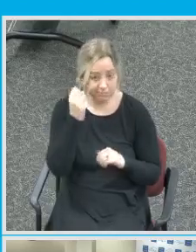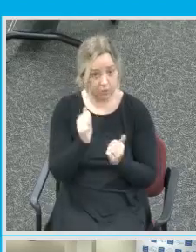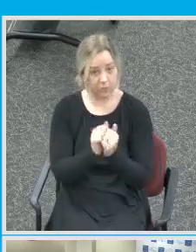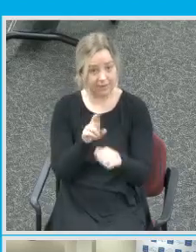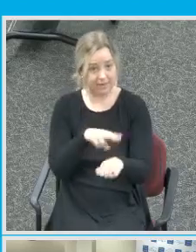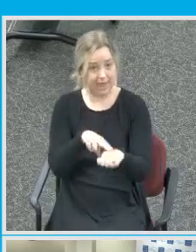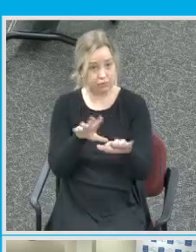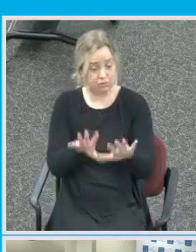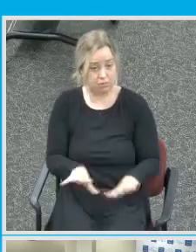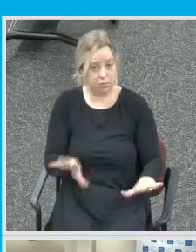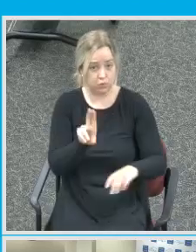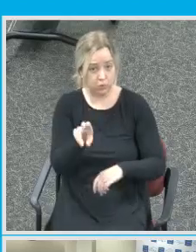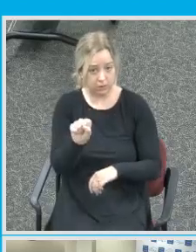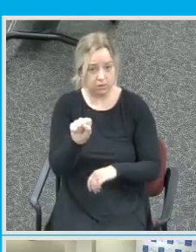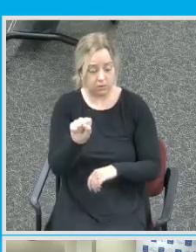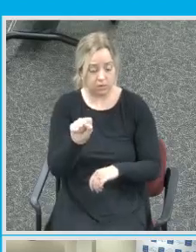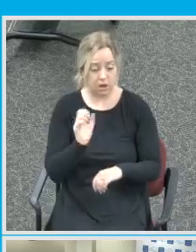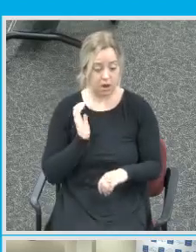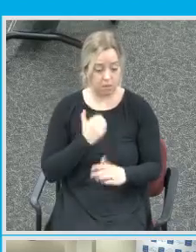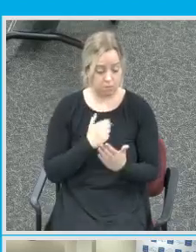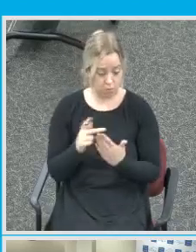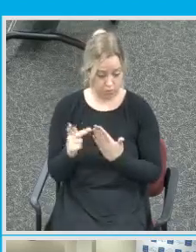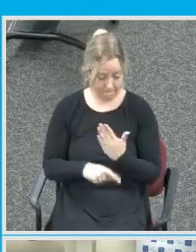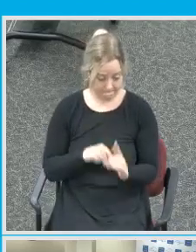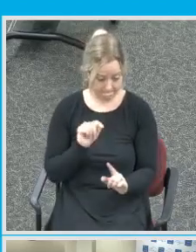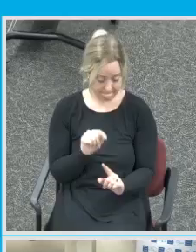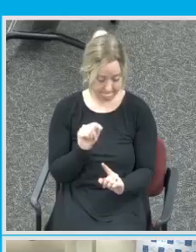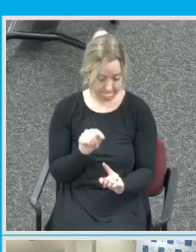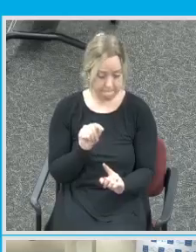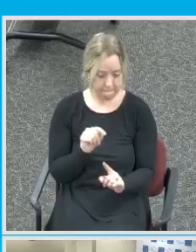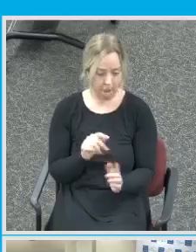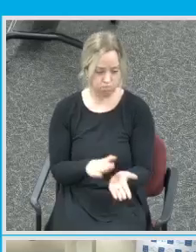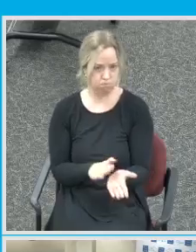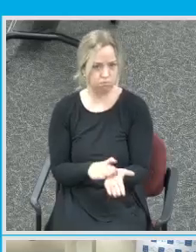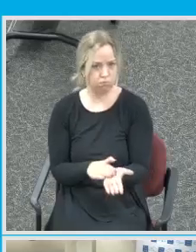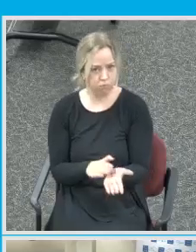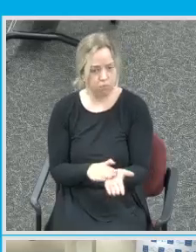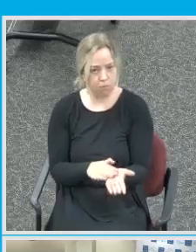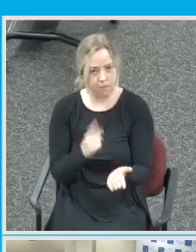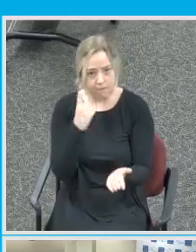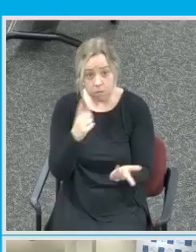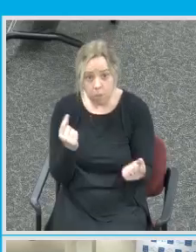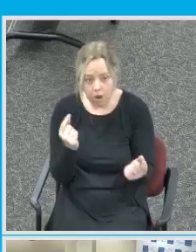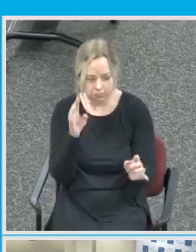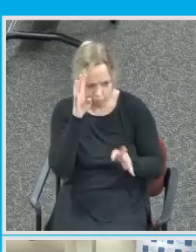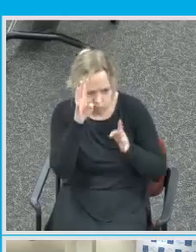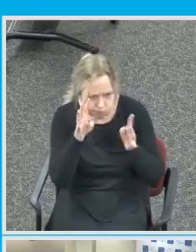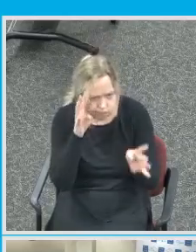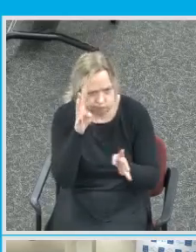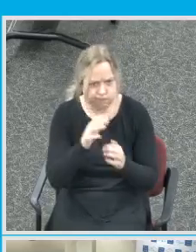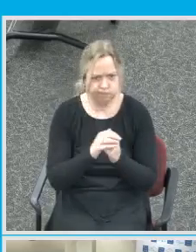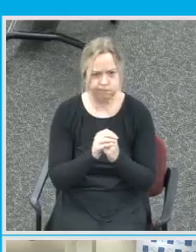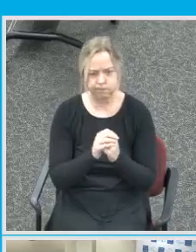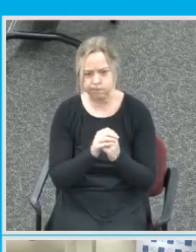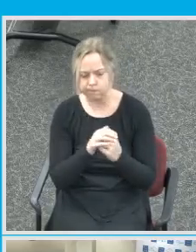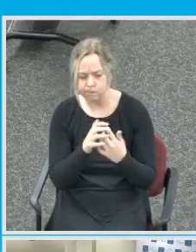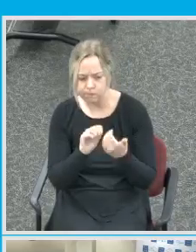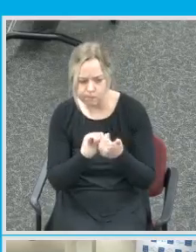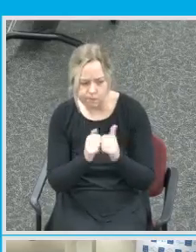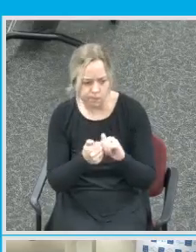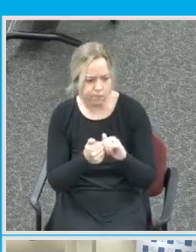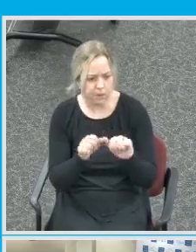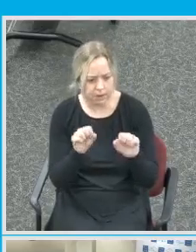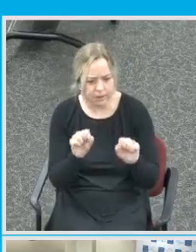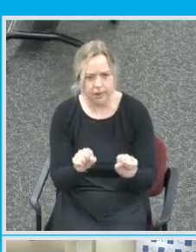level, our program was also noted for our innovation and our approach to building out a public health